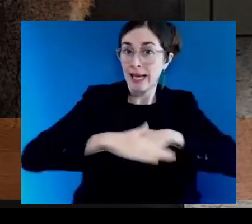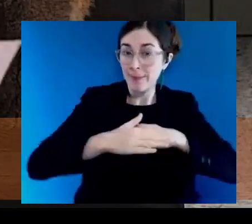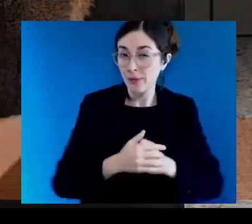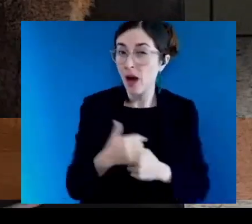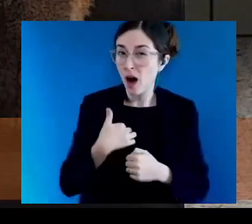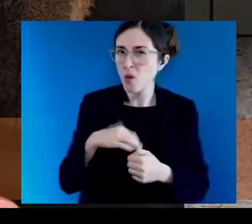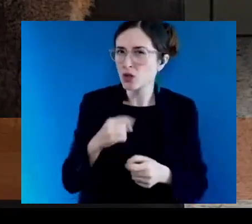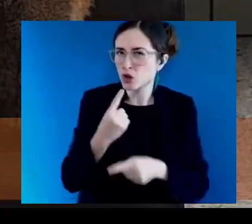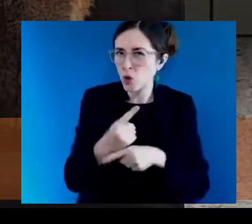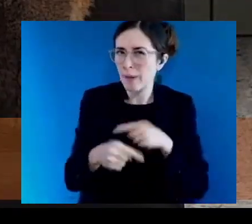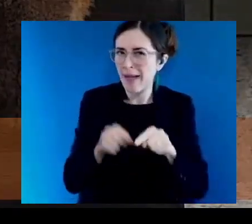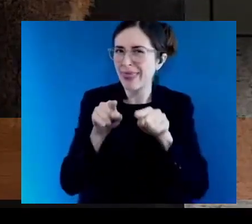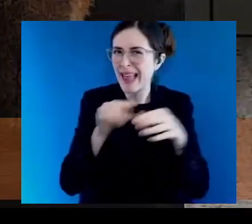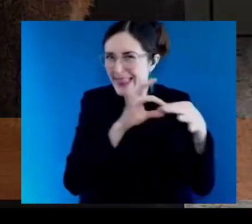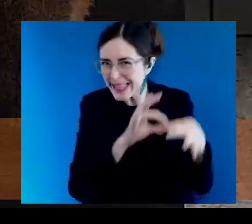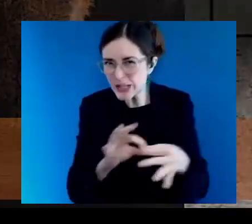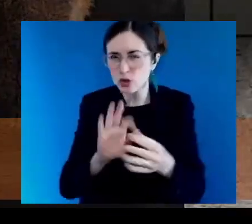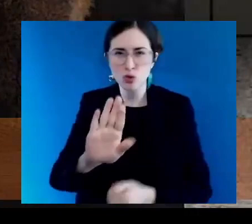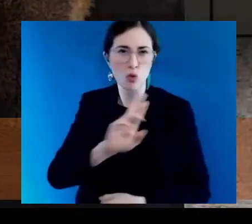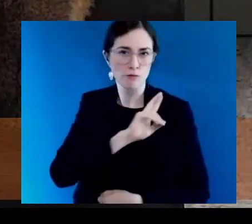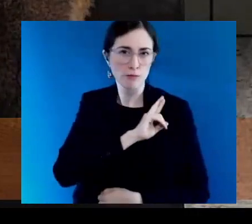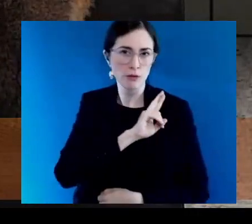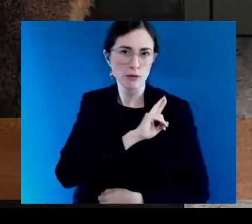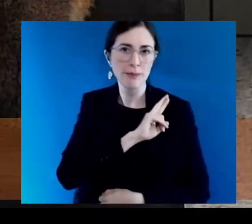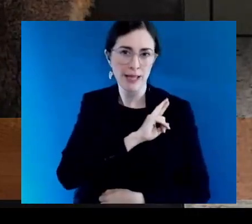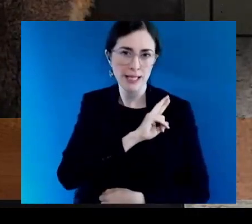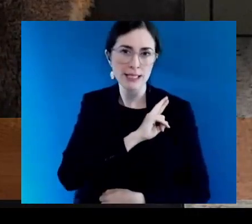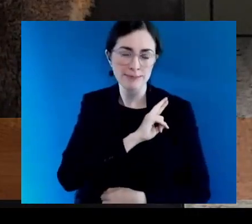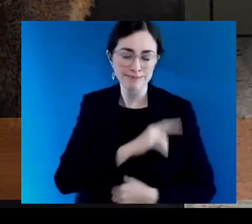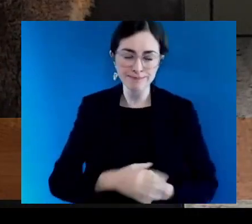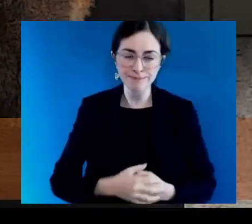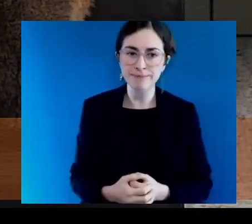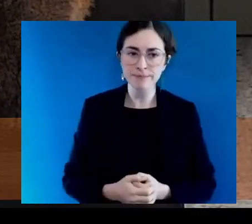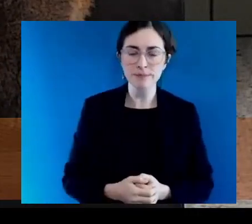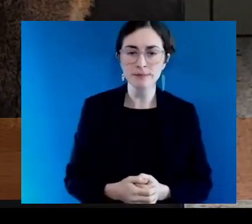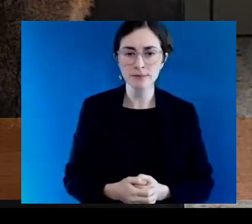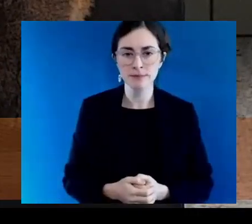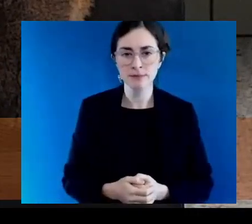within your portfolio responsibilities. And